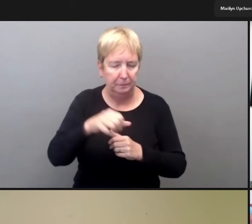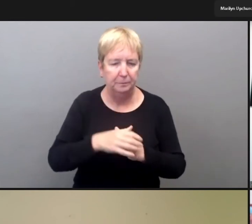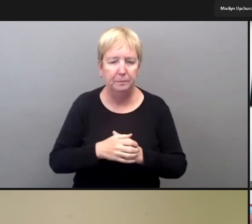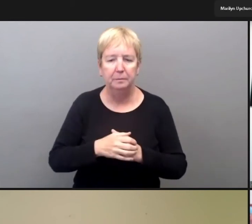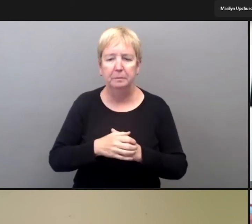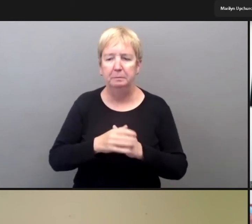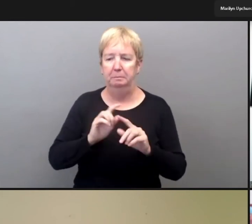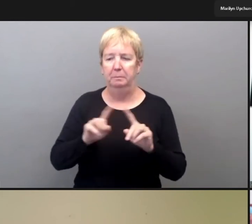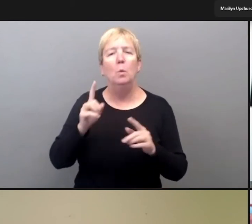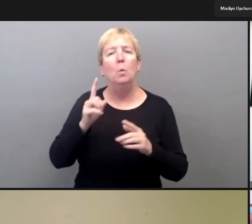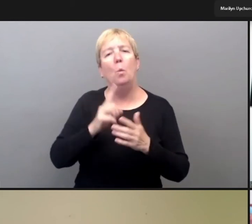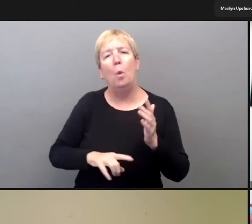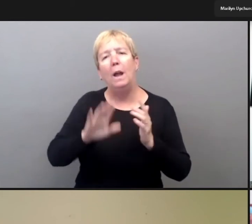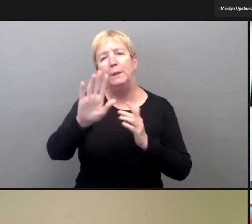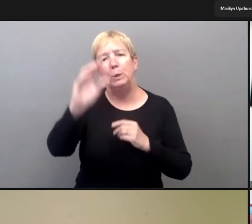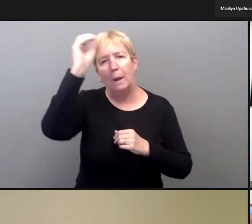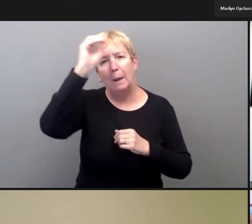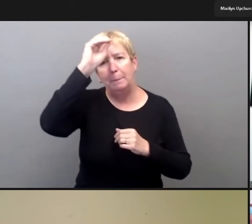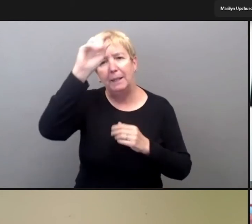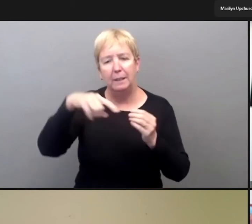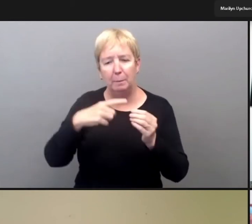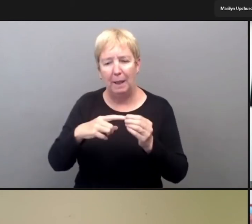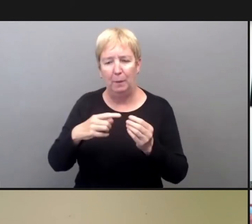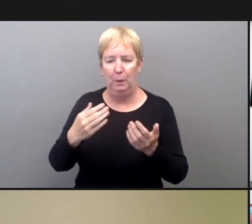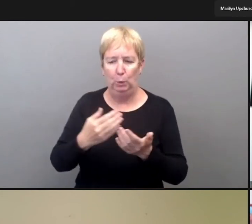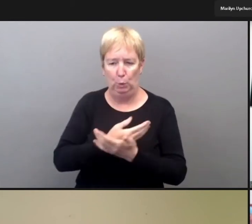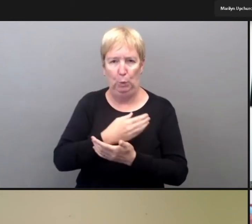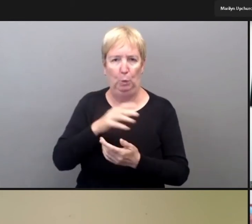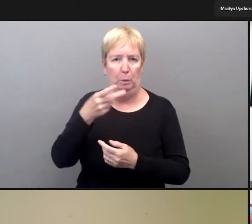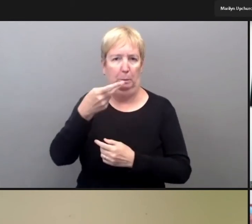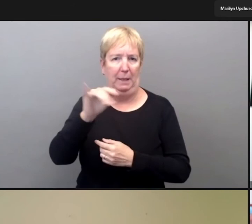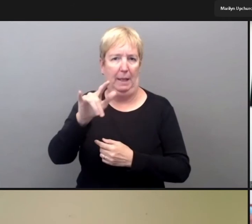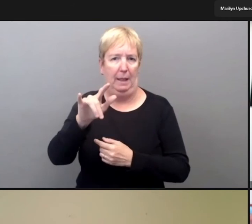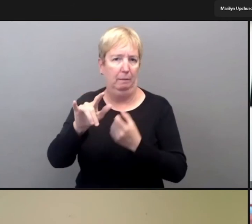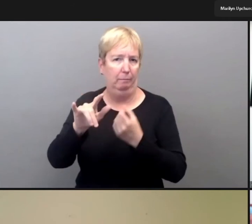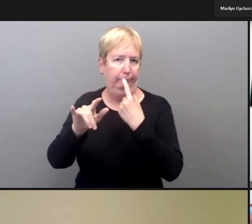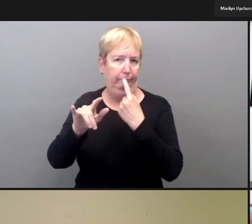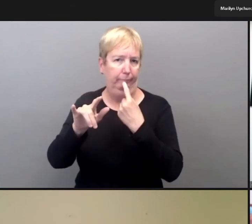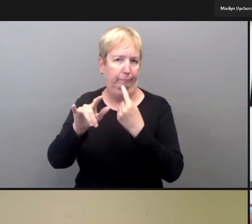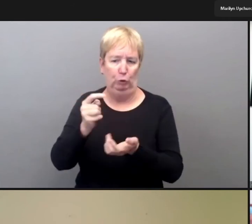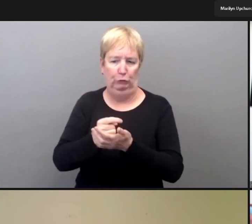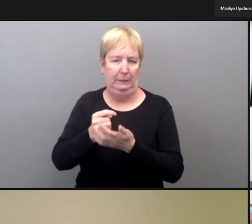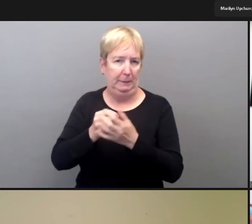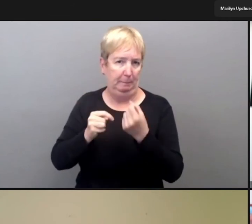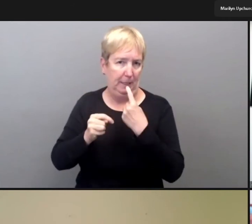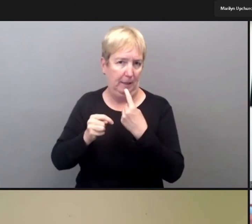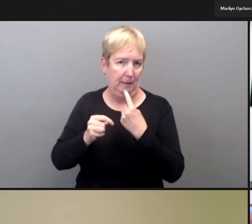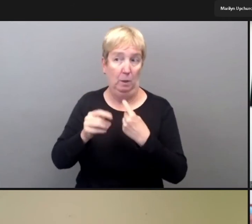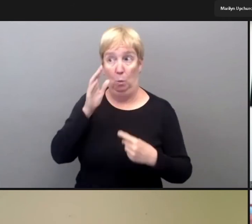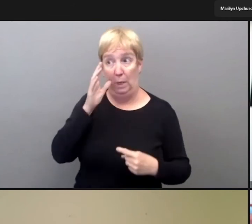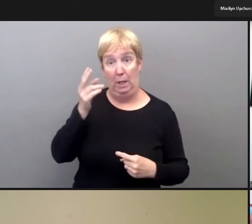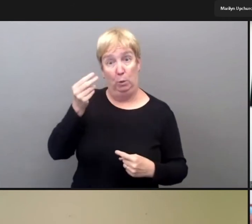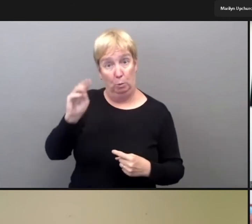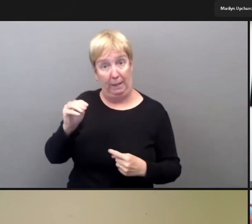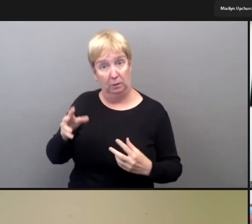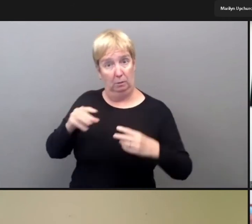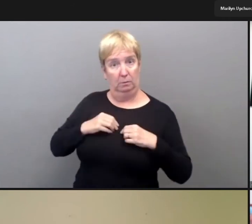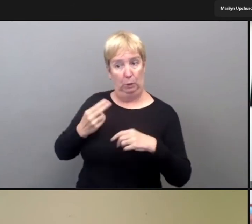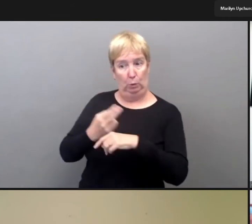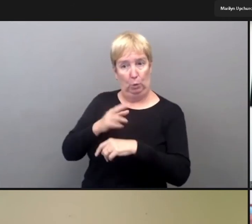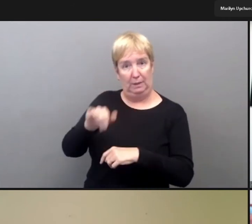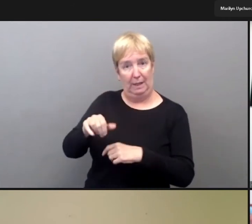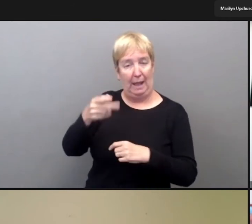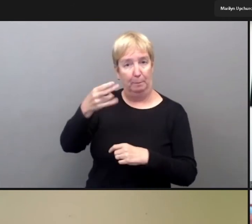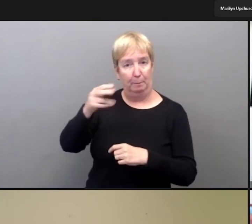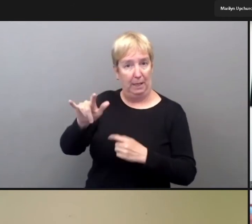your thought about the new COVID-19 treatment pill? And will New Mexico plan on using this? And it's said